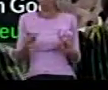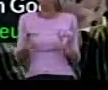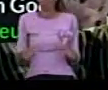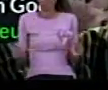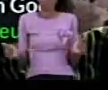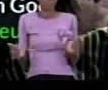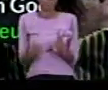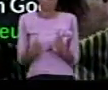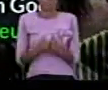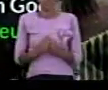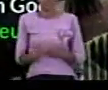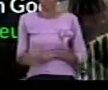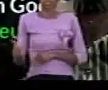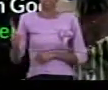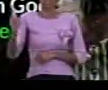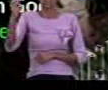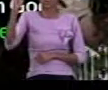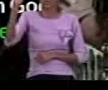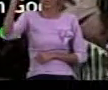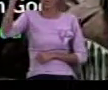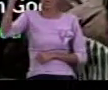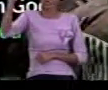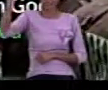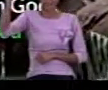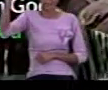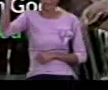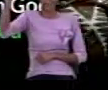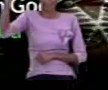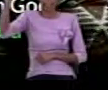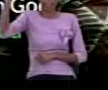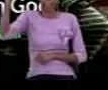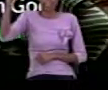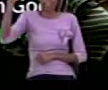impossible. For my God to do with God.